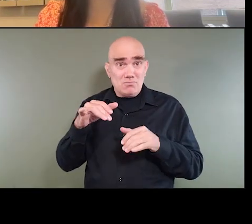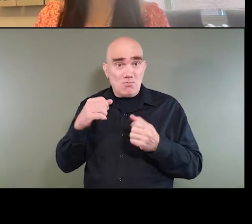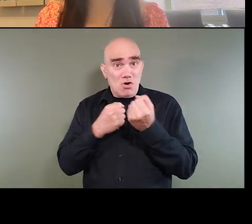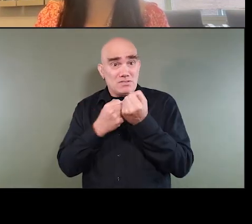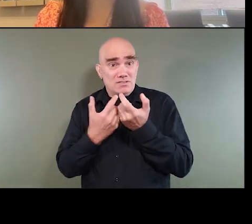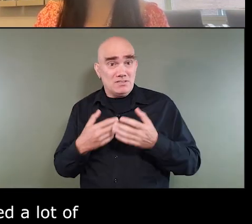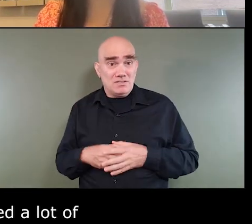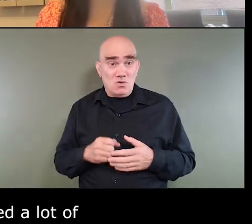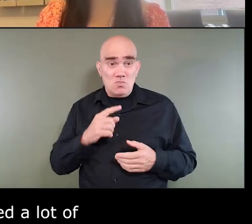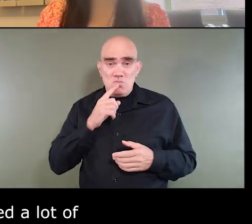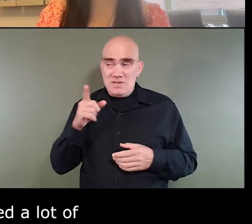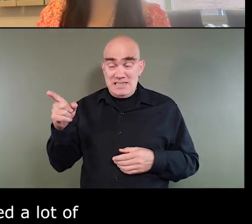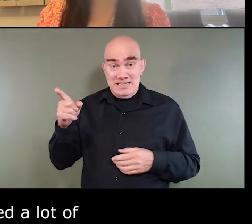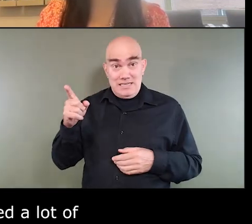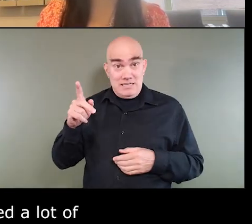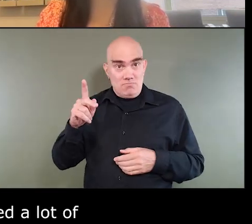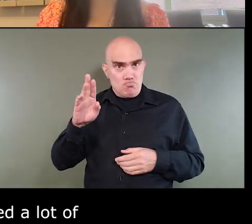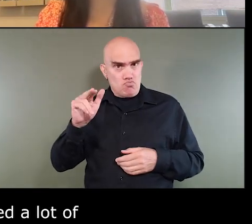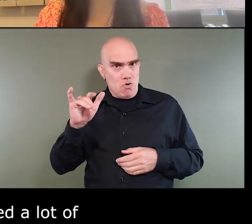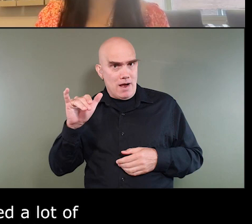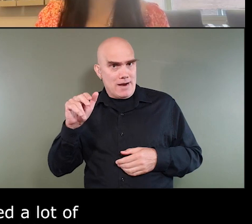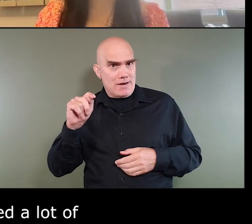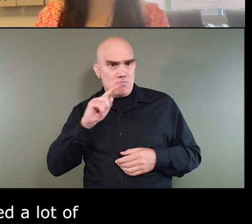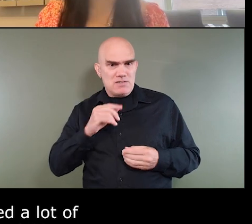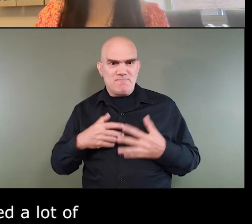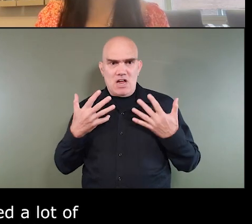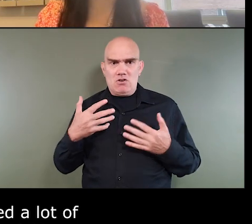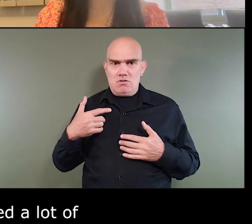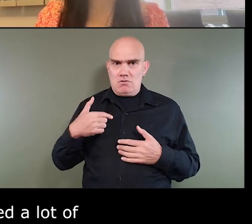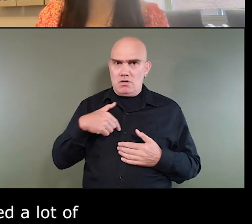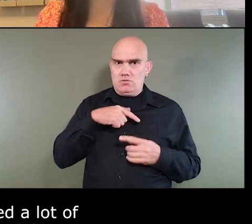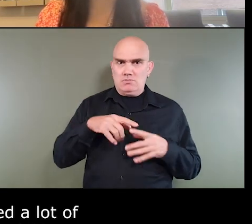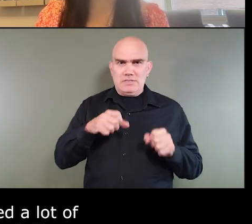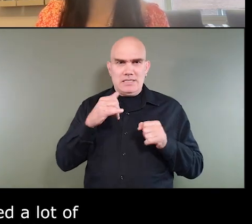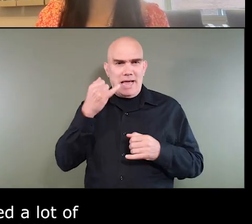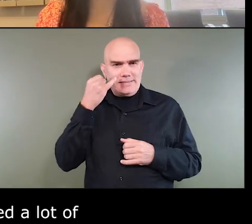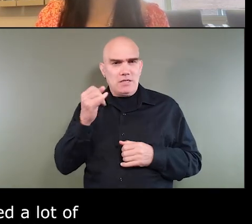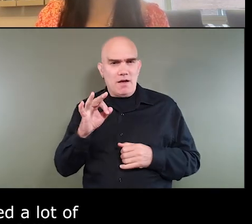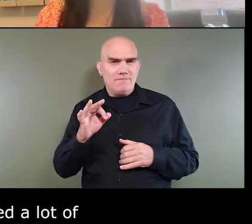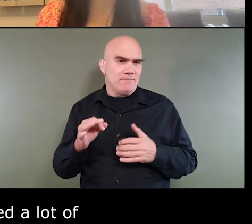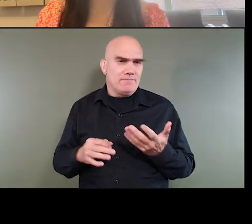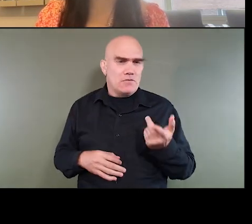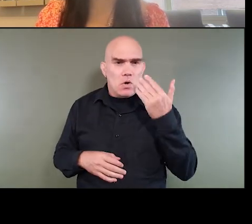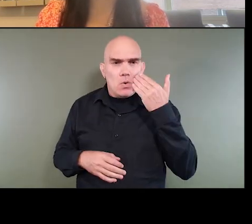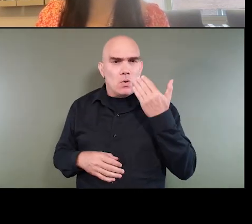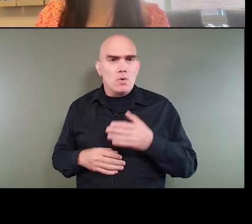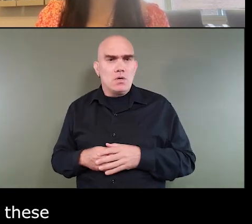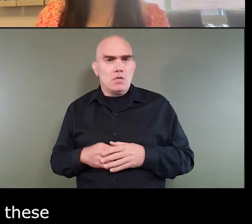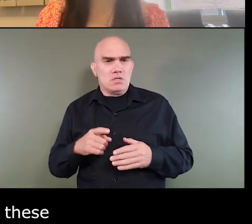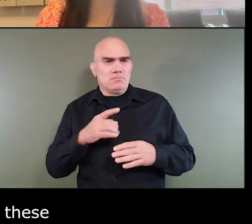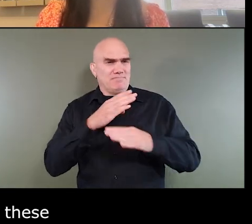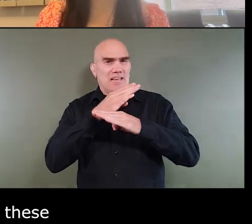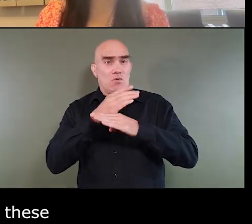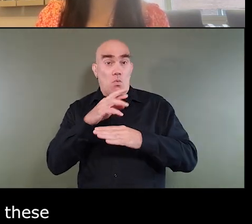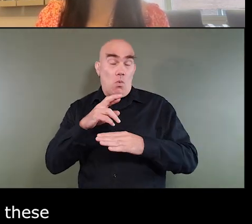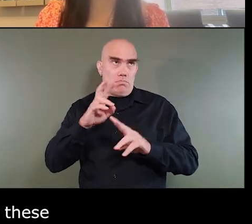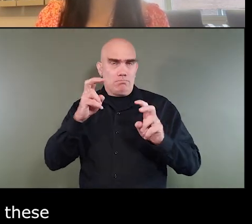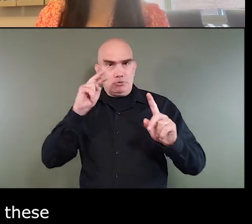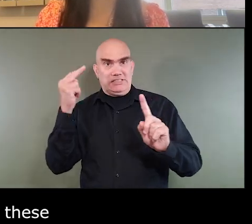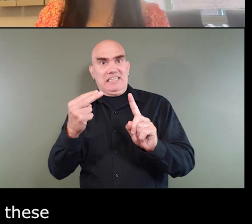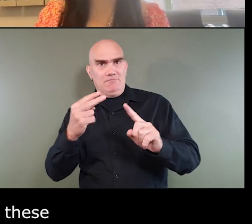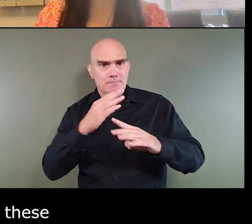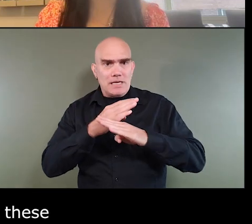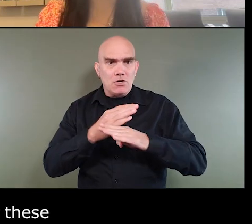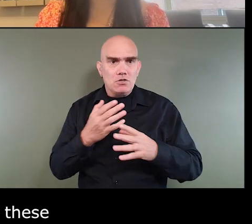cause. So he's really inspired a lot of us to take the idea of like these